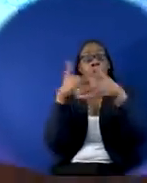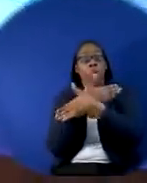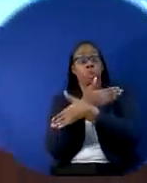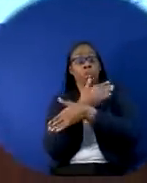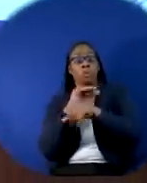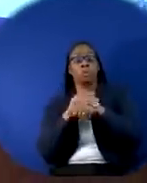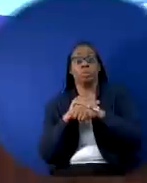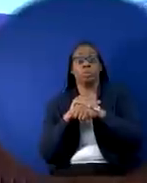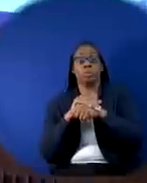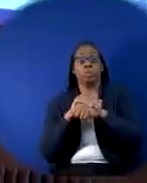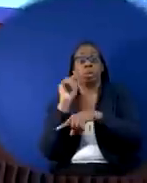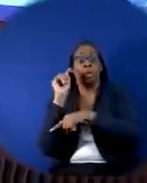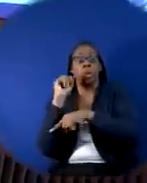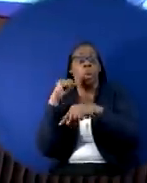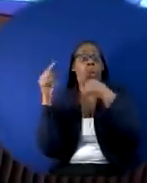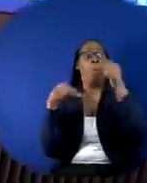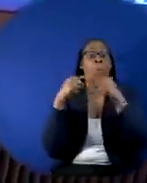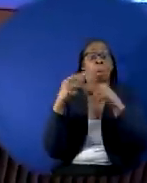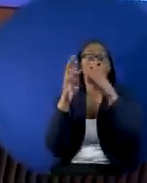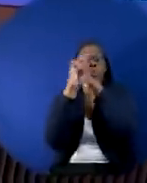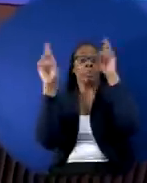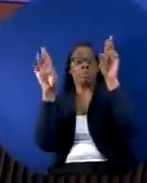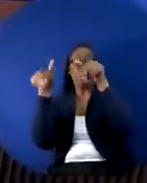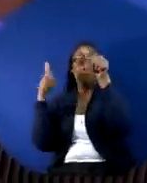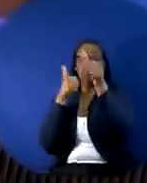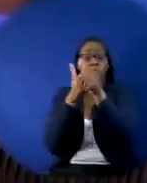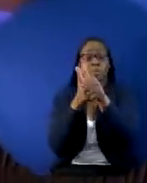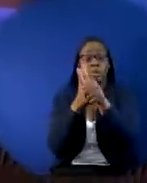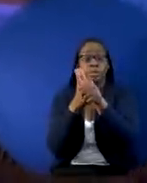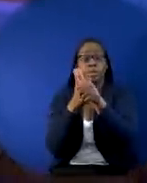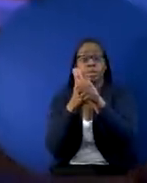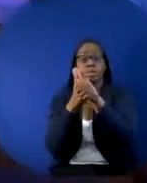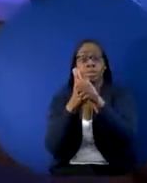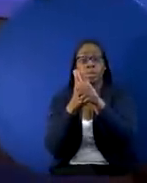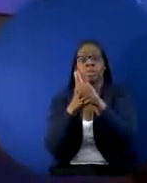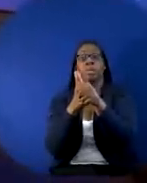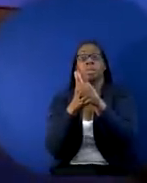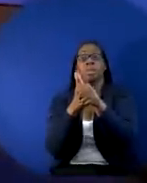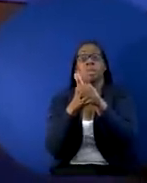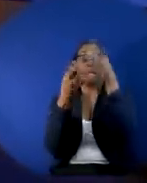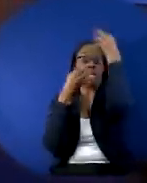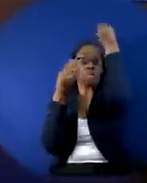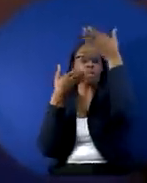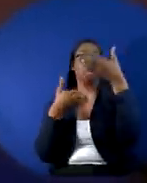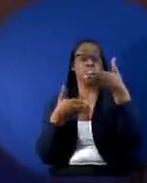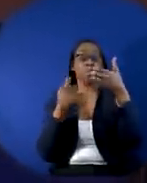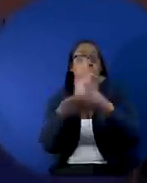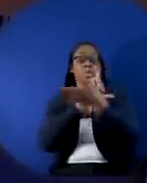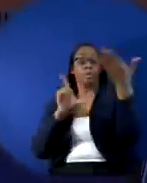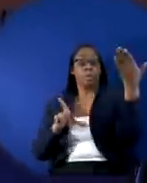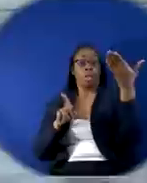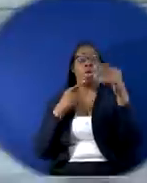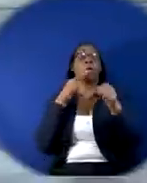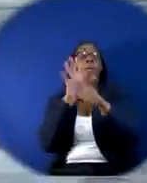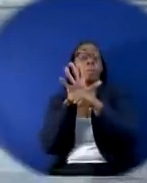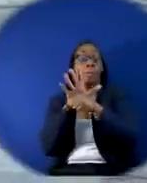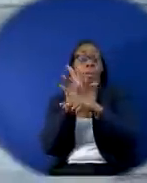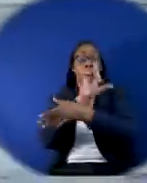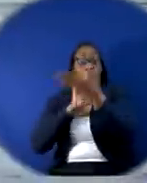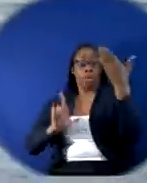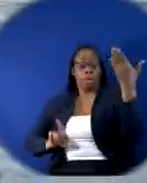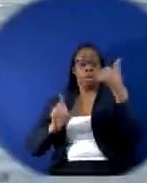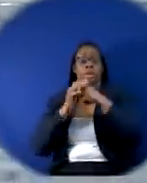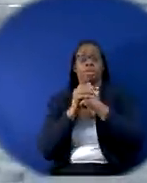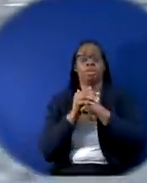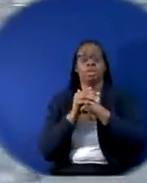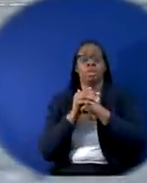And once we have been redeemed, we follow the ordinance of the Lord, the command of the Lord, to